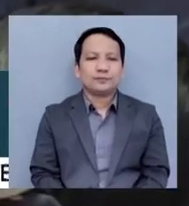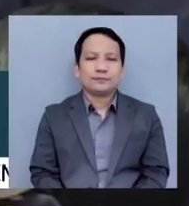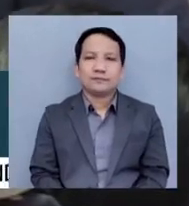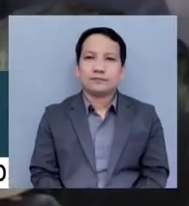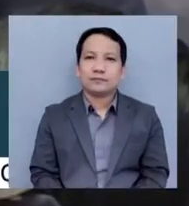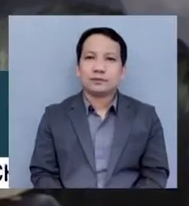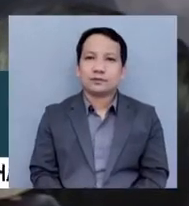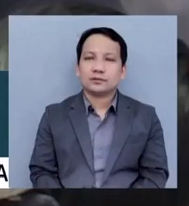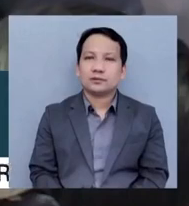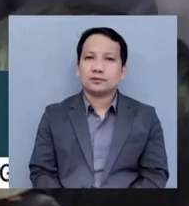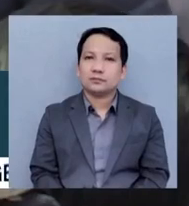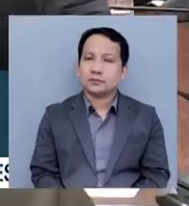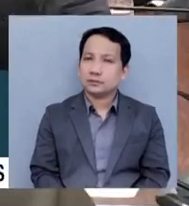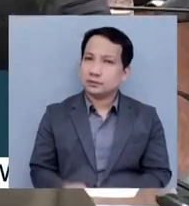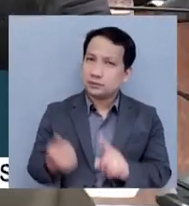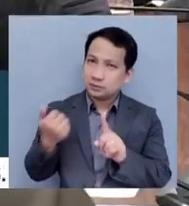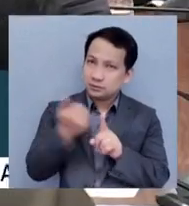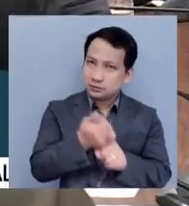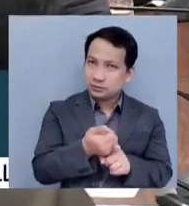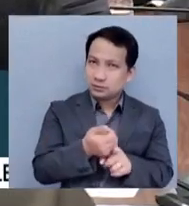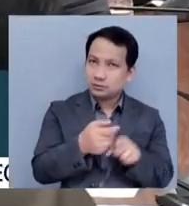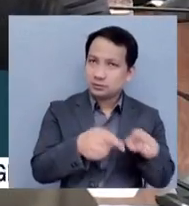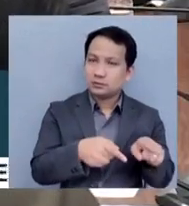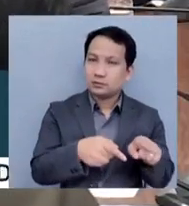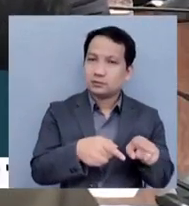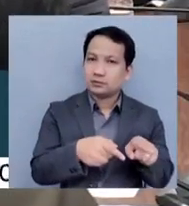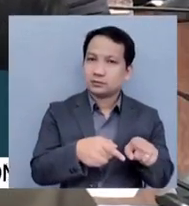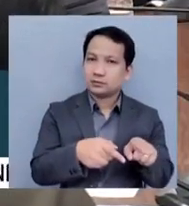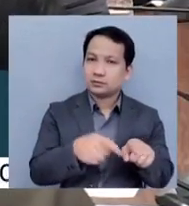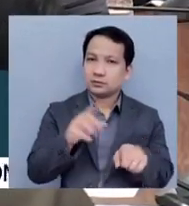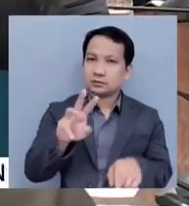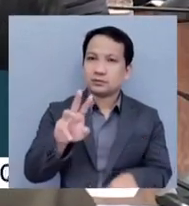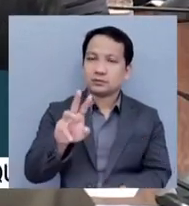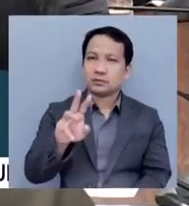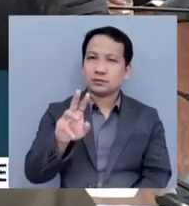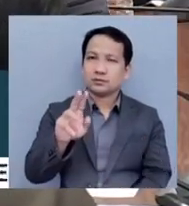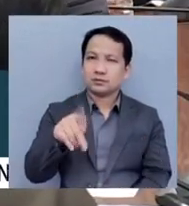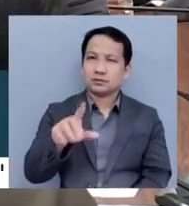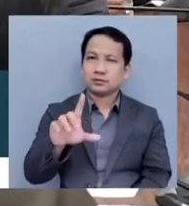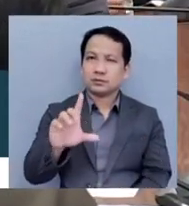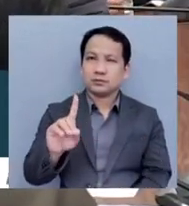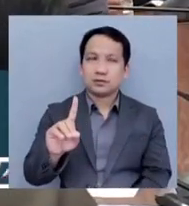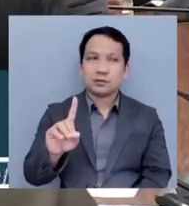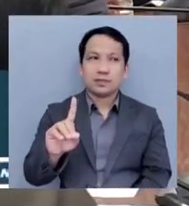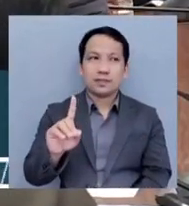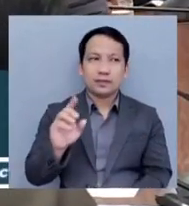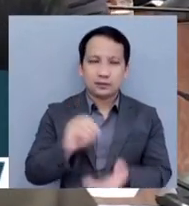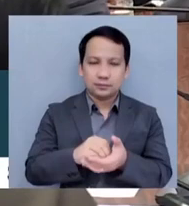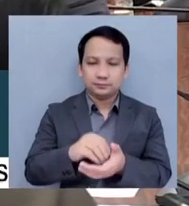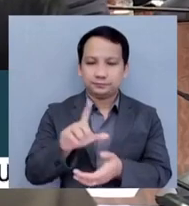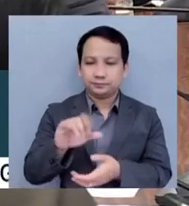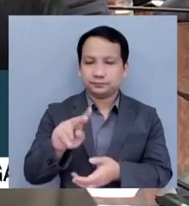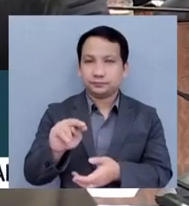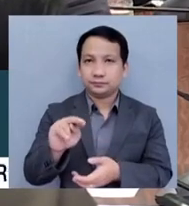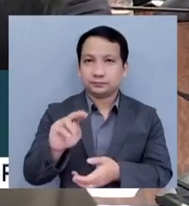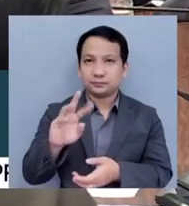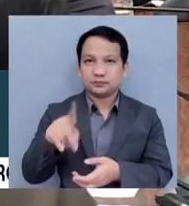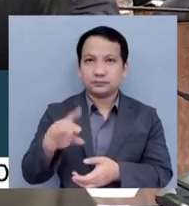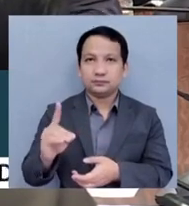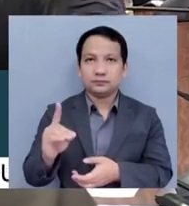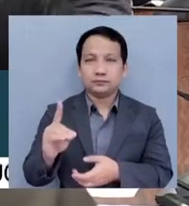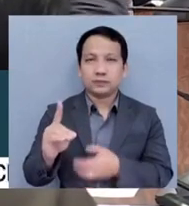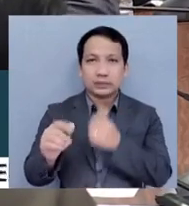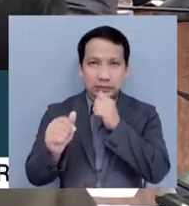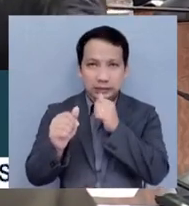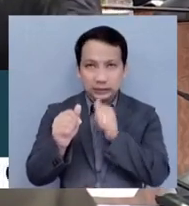yung bang pagpasok nila sa WPL lending, cover up nila eh,